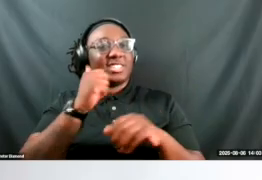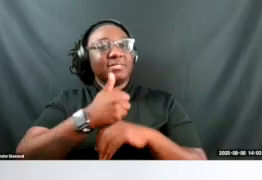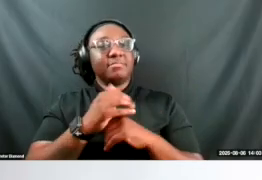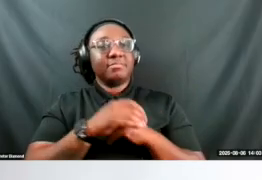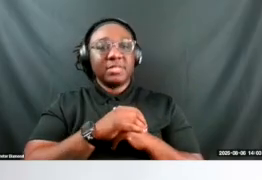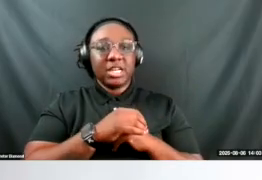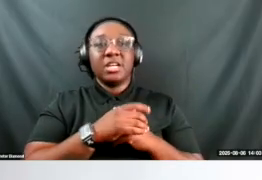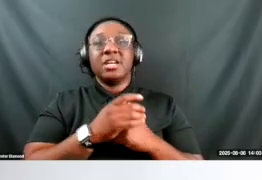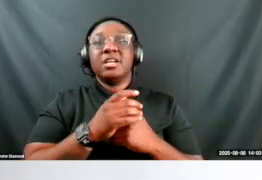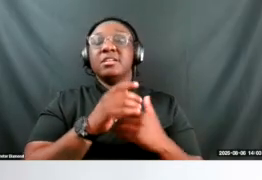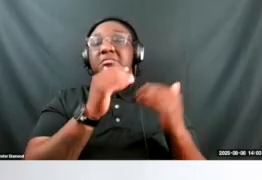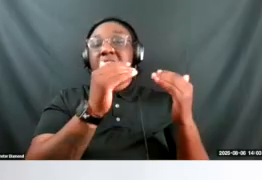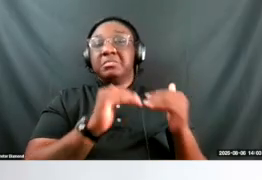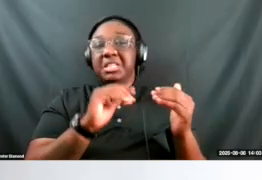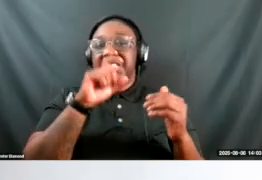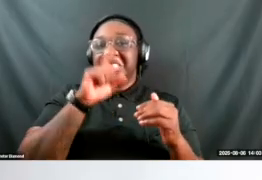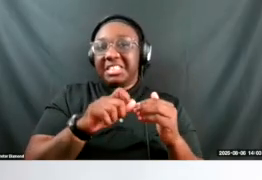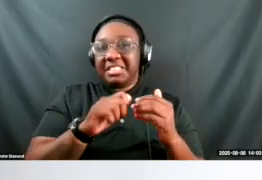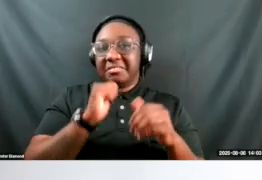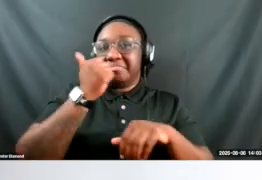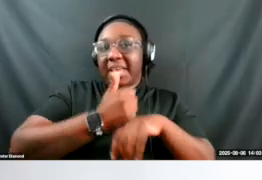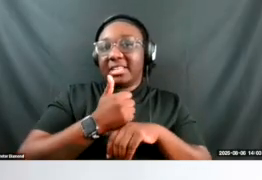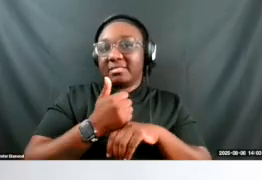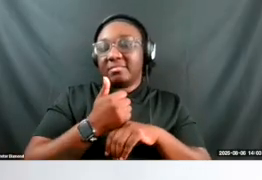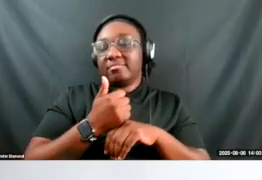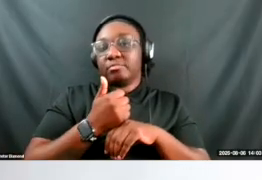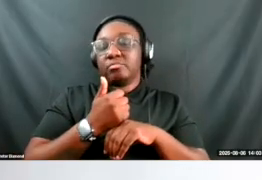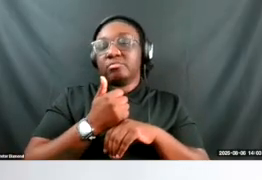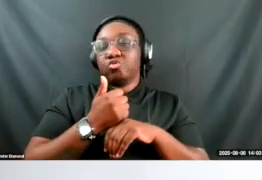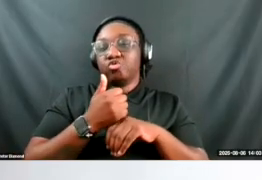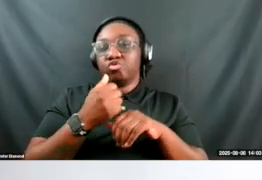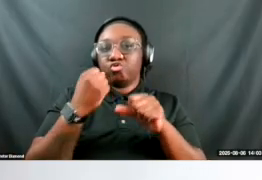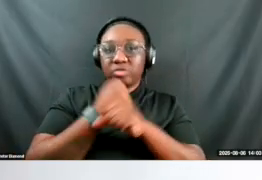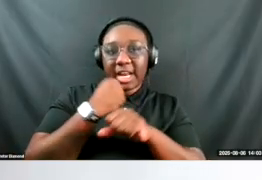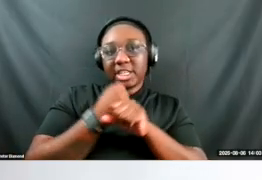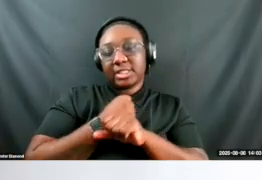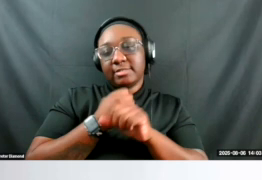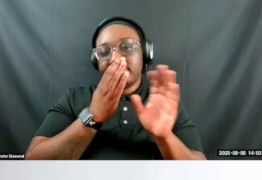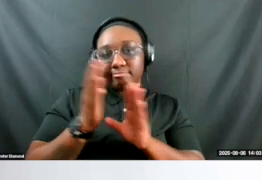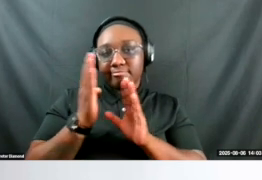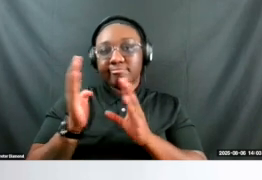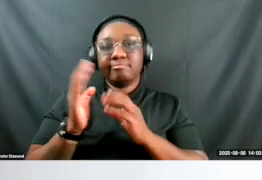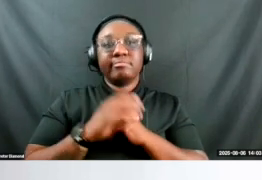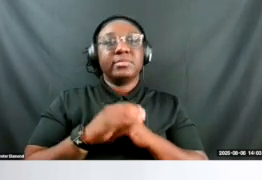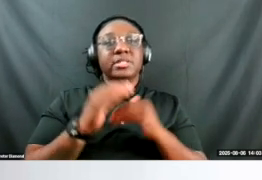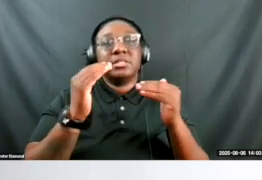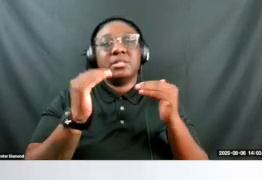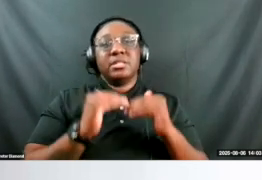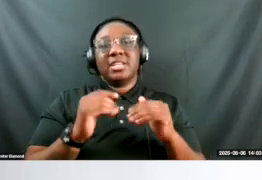continuing to invest in community partnerships with community-based organizations, air districts, and others.